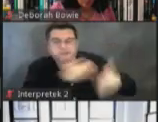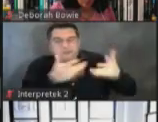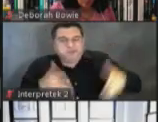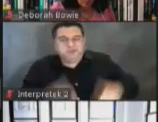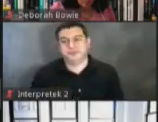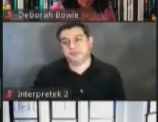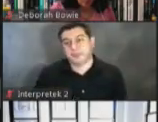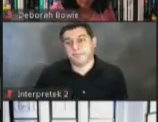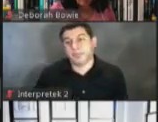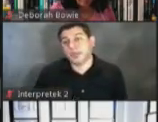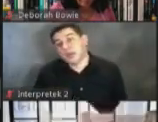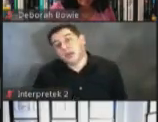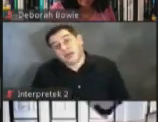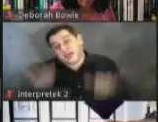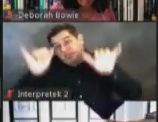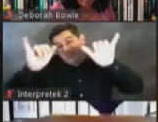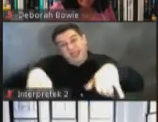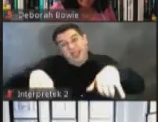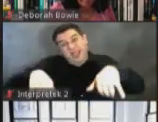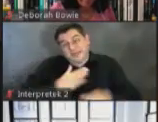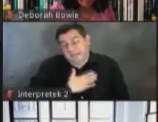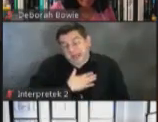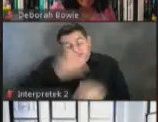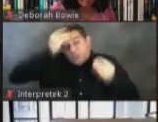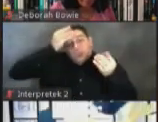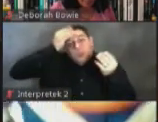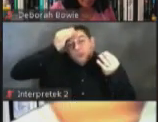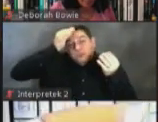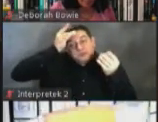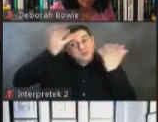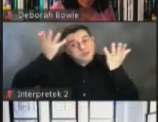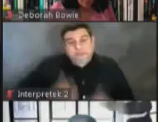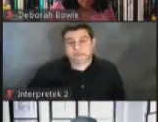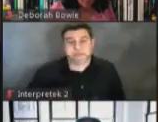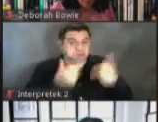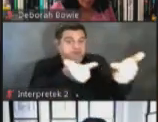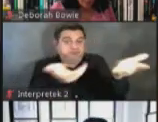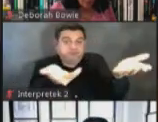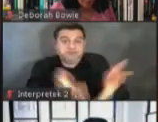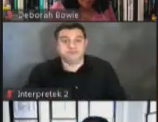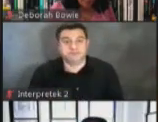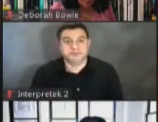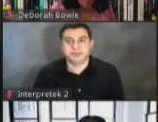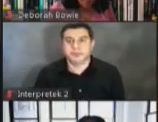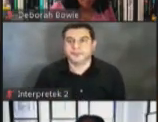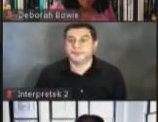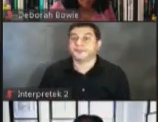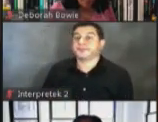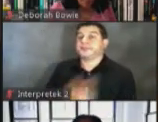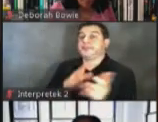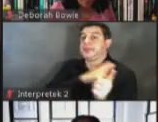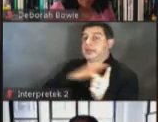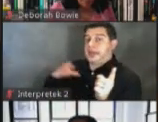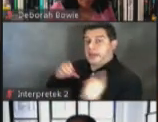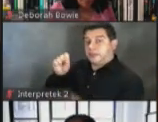Those were my thoughts. Thank you. Yeah, thank you. Okay, back over to Commissioner Simmons. Okay, thank you, Mayor. And